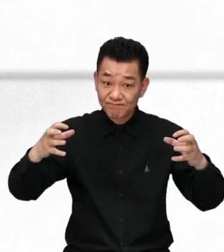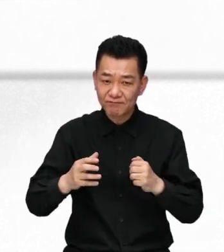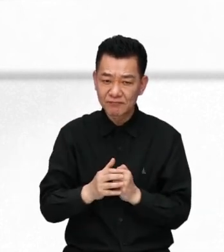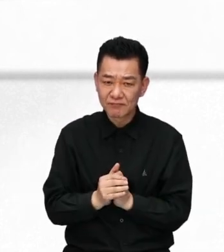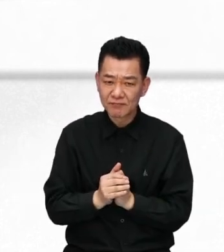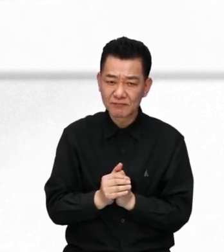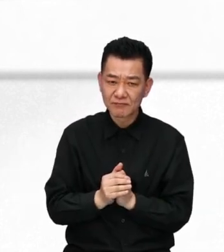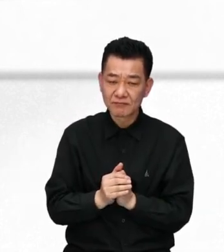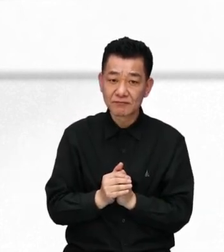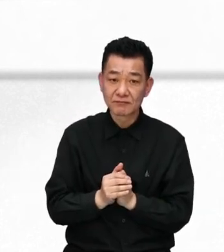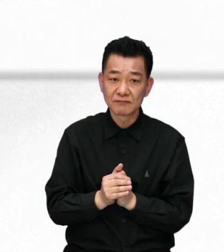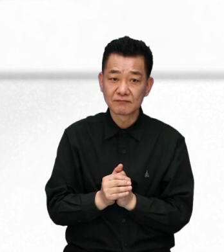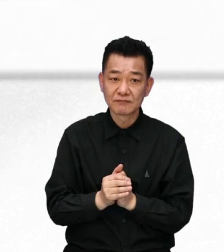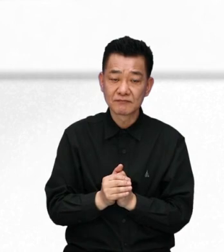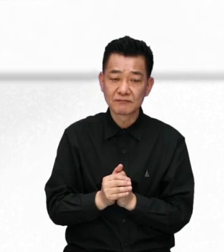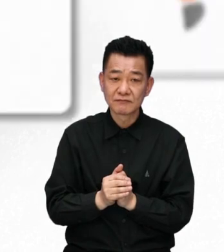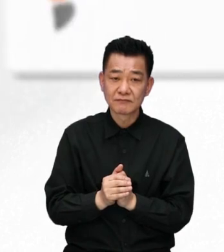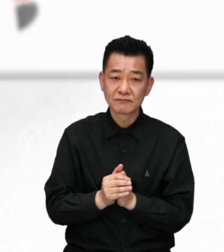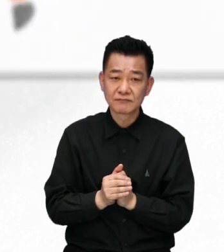with Disabilities.